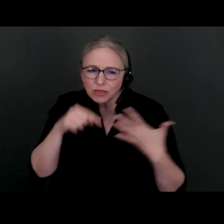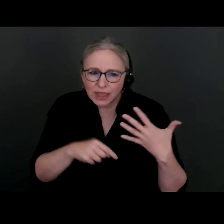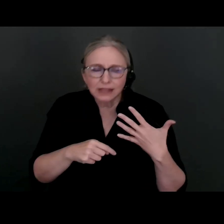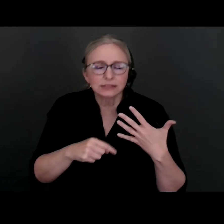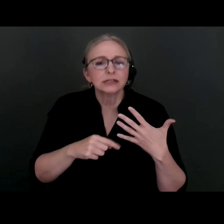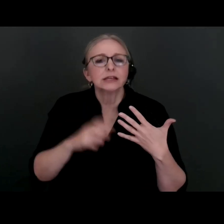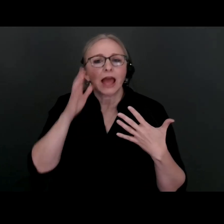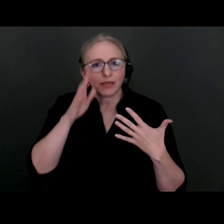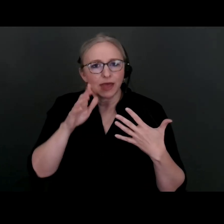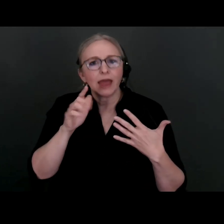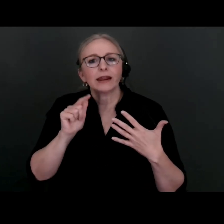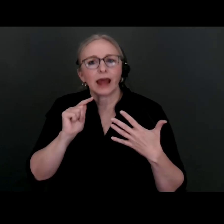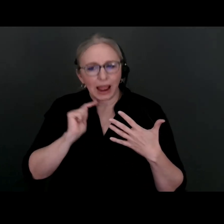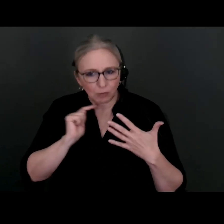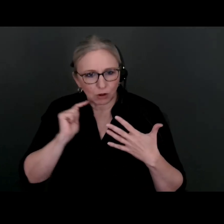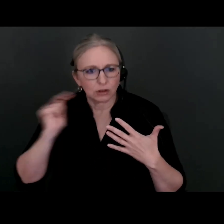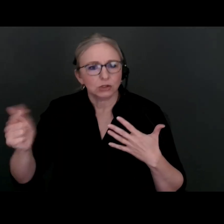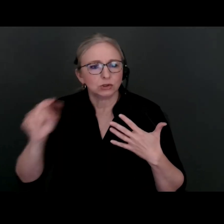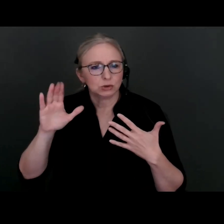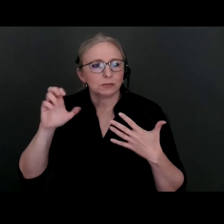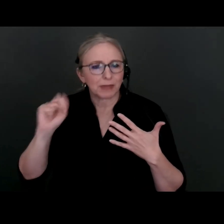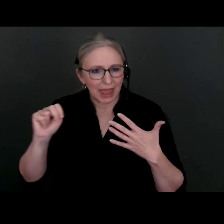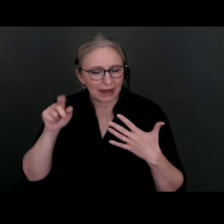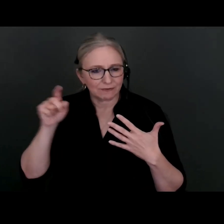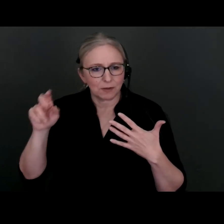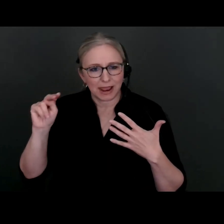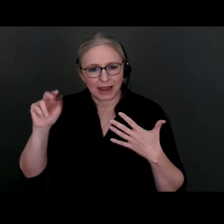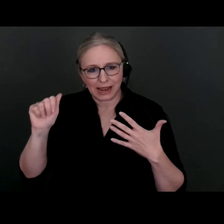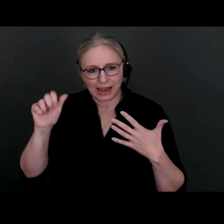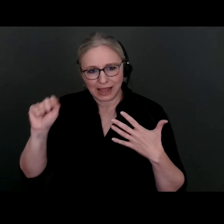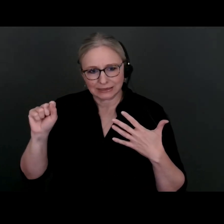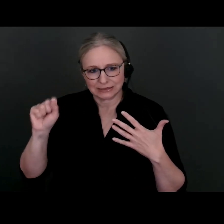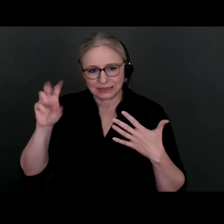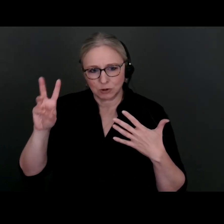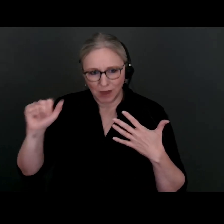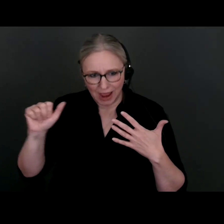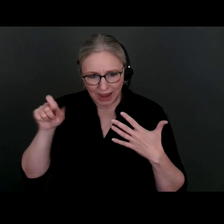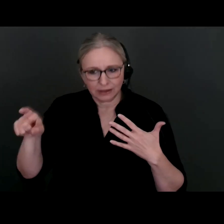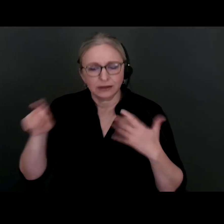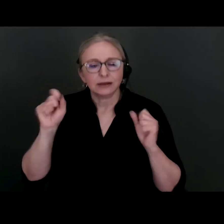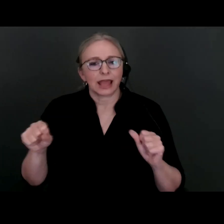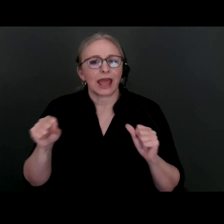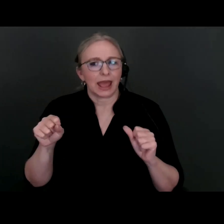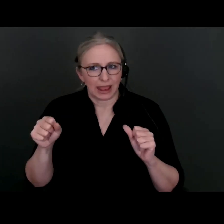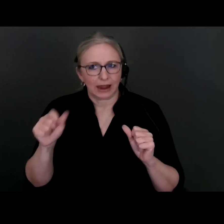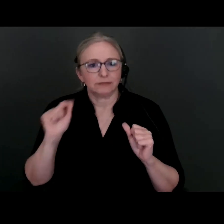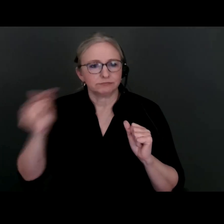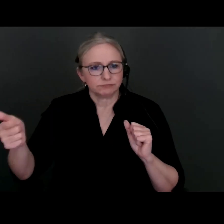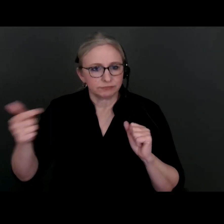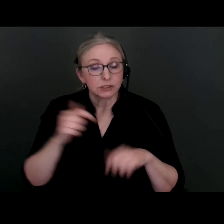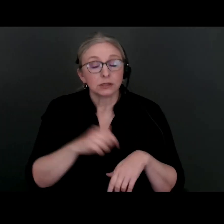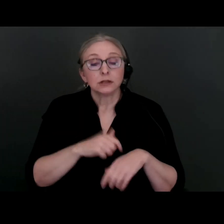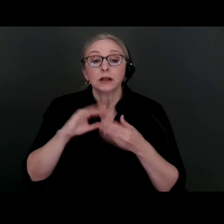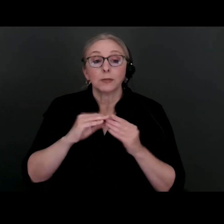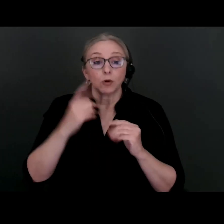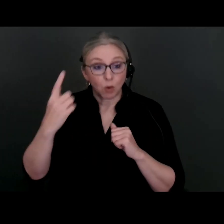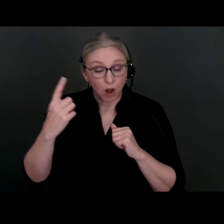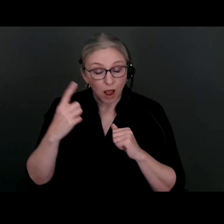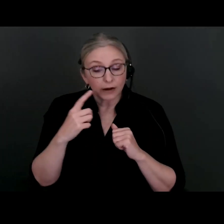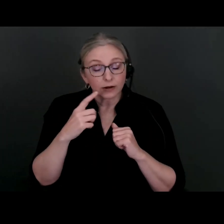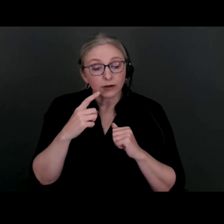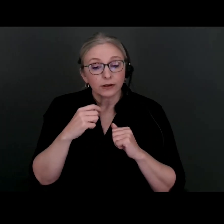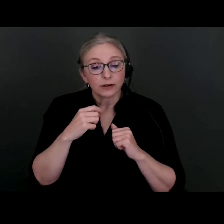invite my colleague Ben from NASWA to come on. Number one is